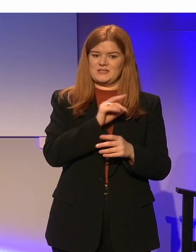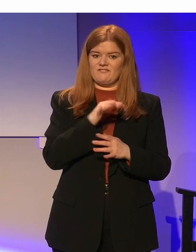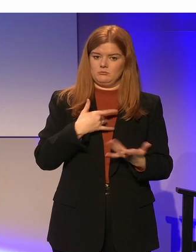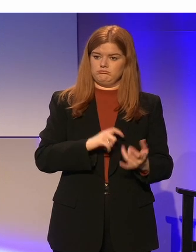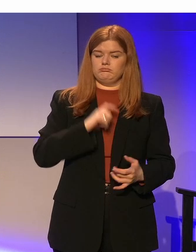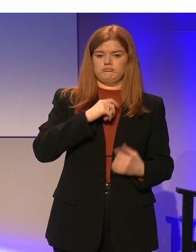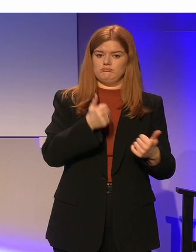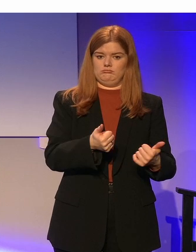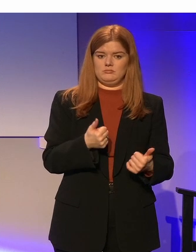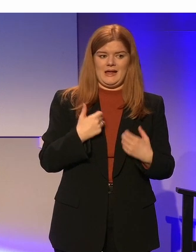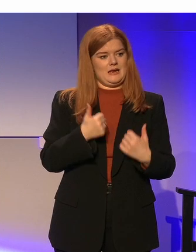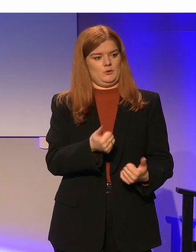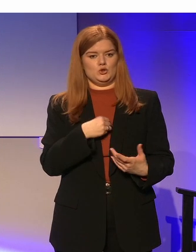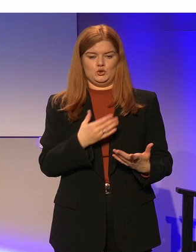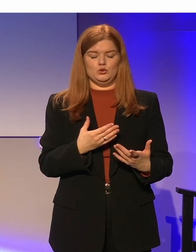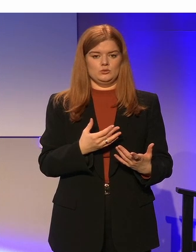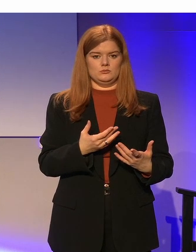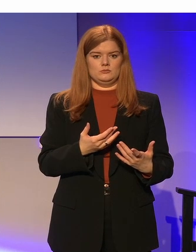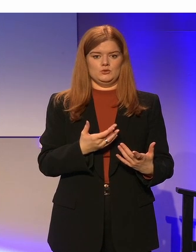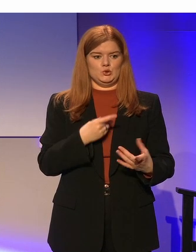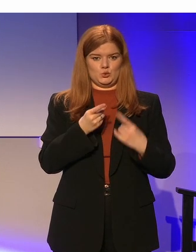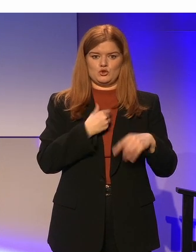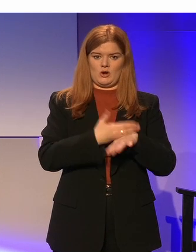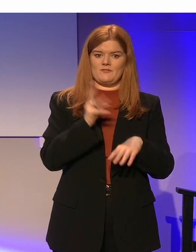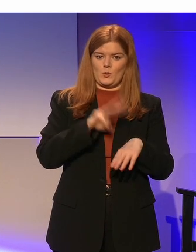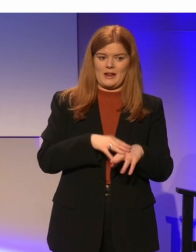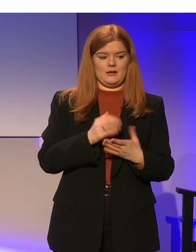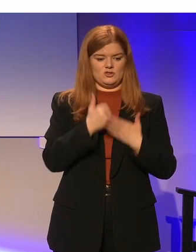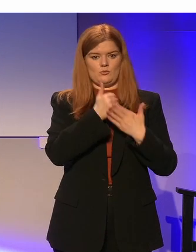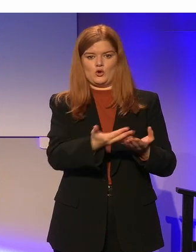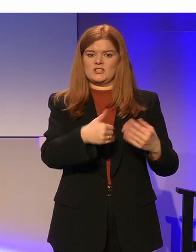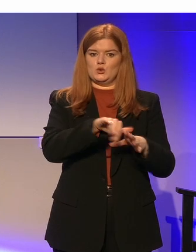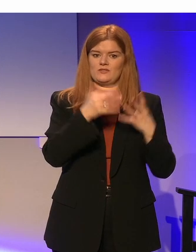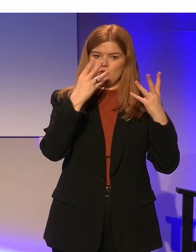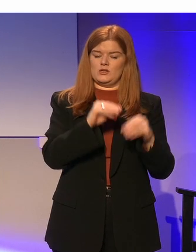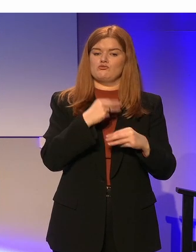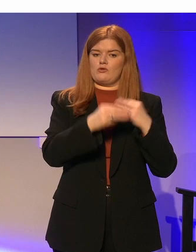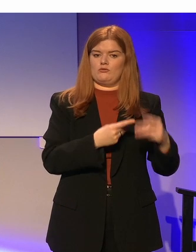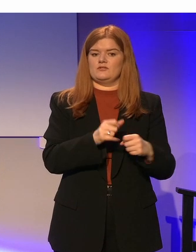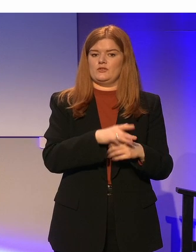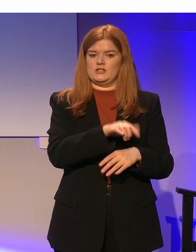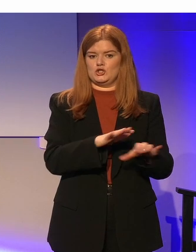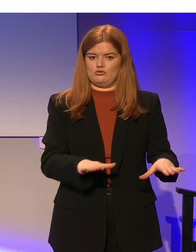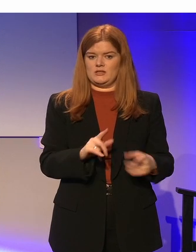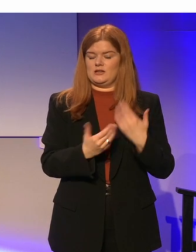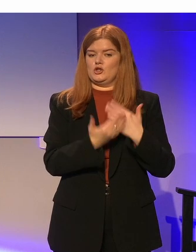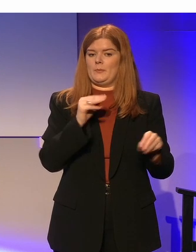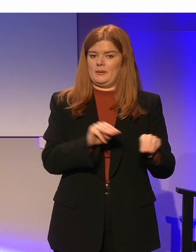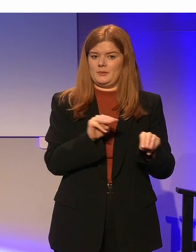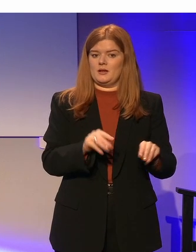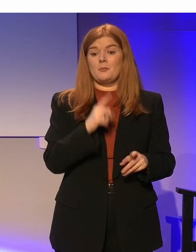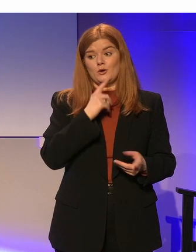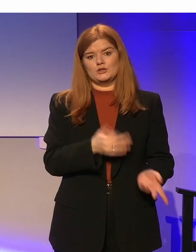feel confident in their ability to fulfil their role and support the inclusion and educational progress of children and young